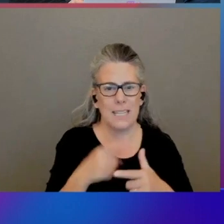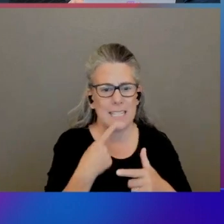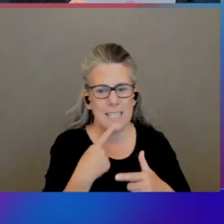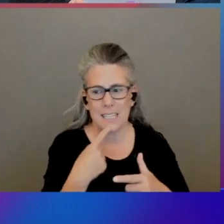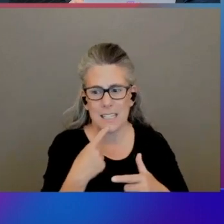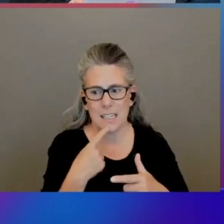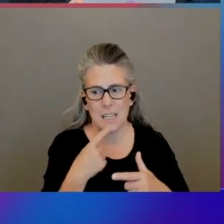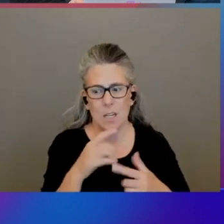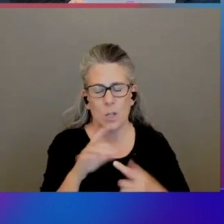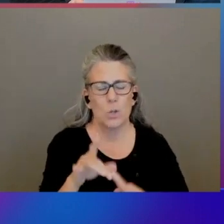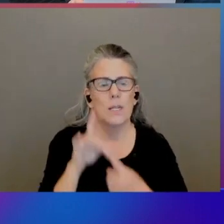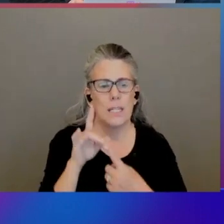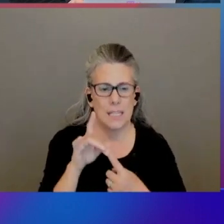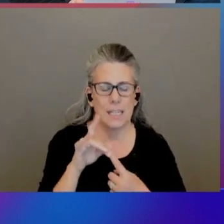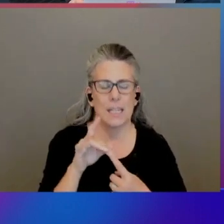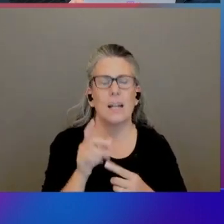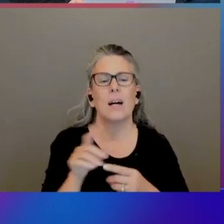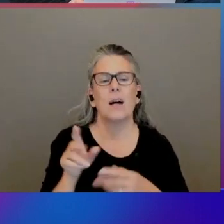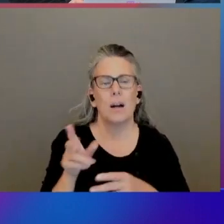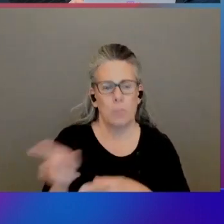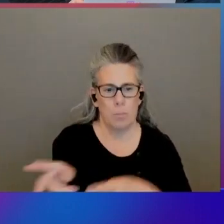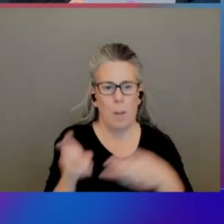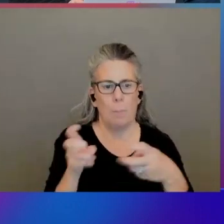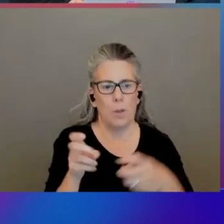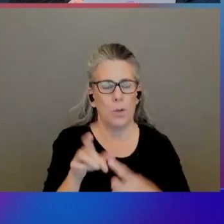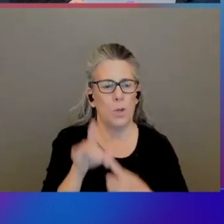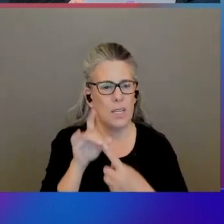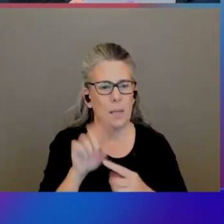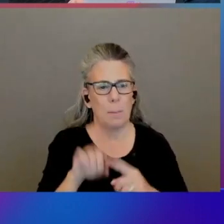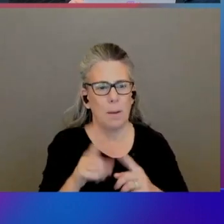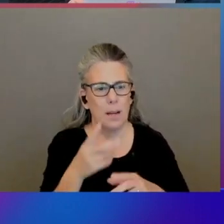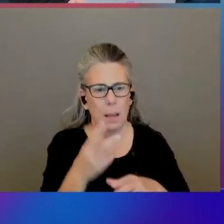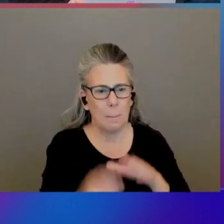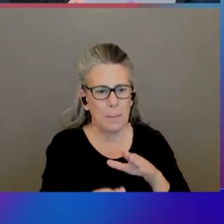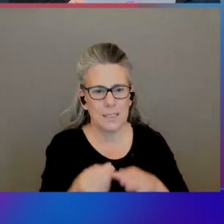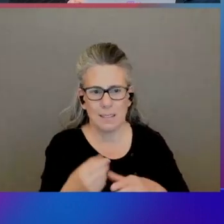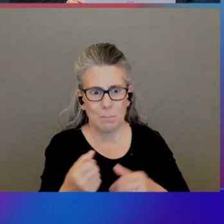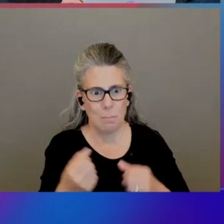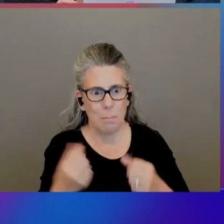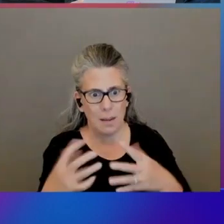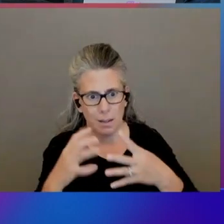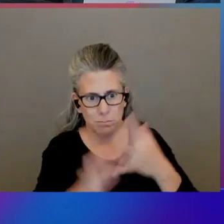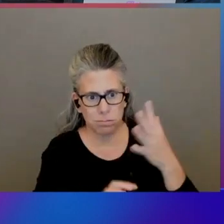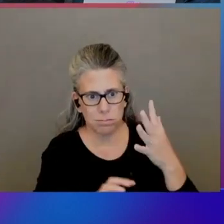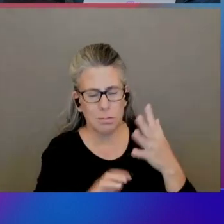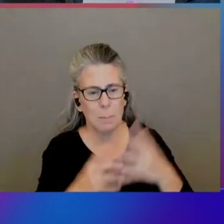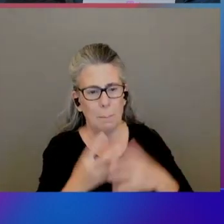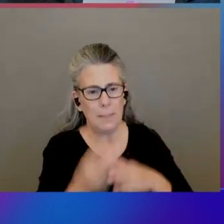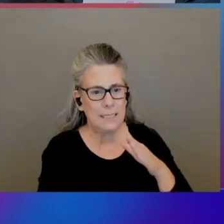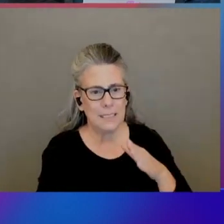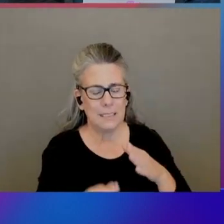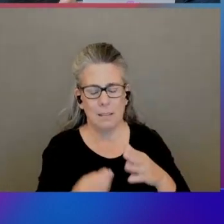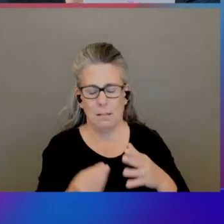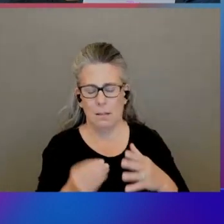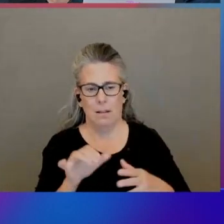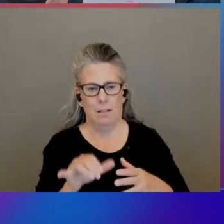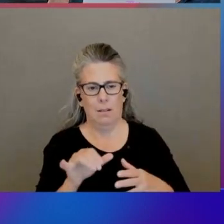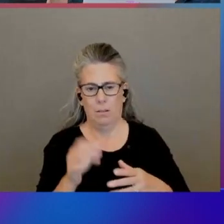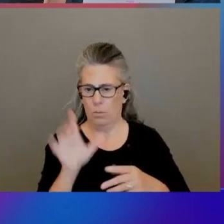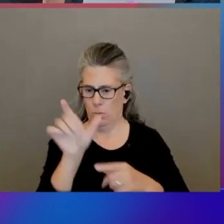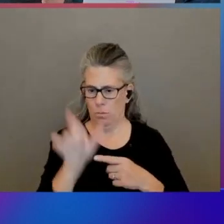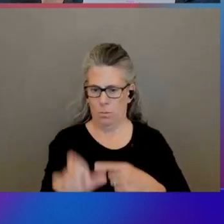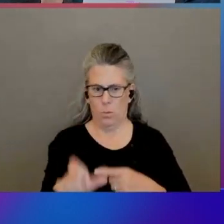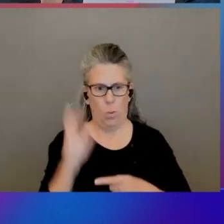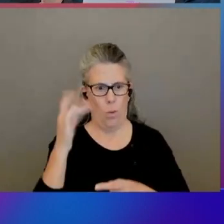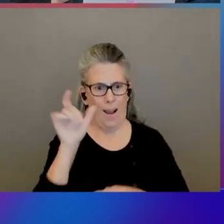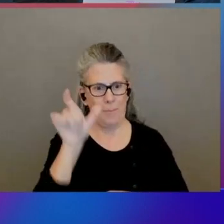product IDs that I expected to be uploading into this column? Yeah, no, exactly. And where you're looking